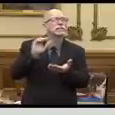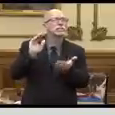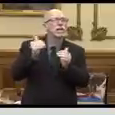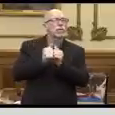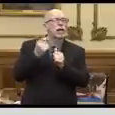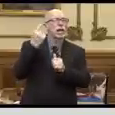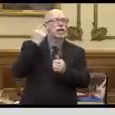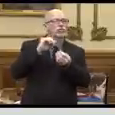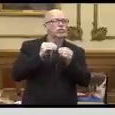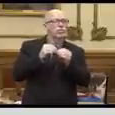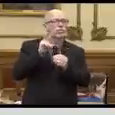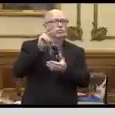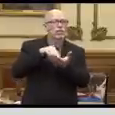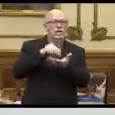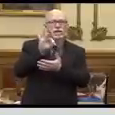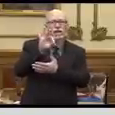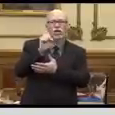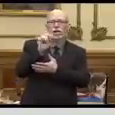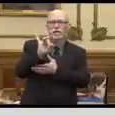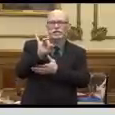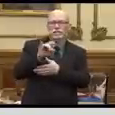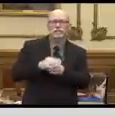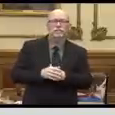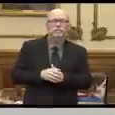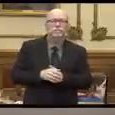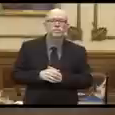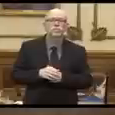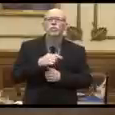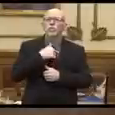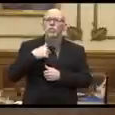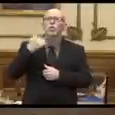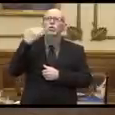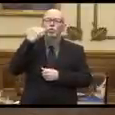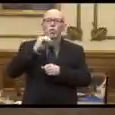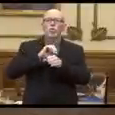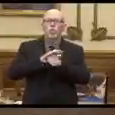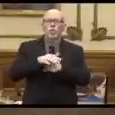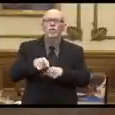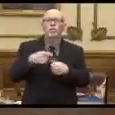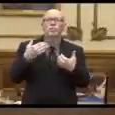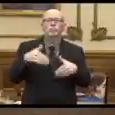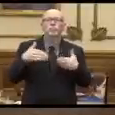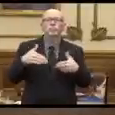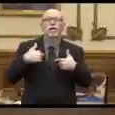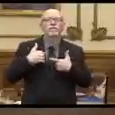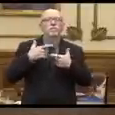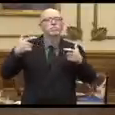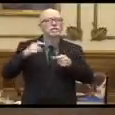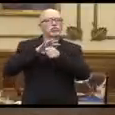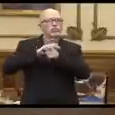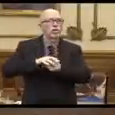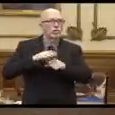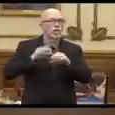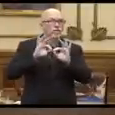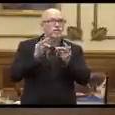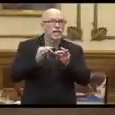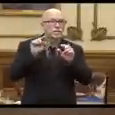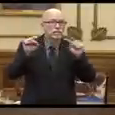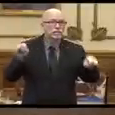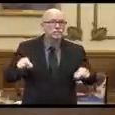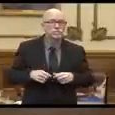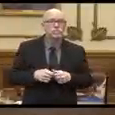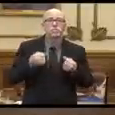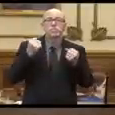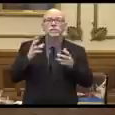year's tally of 2,918. We know COVID-19 has put unprecedented stress on families. Many Hoosiers